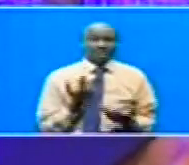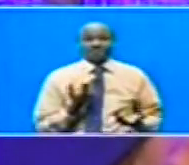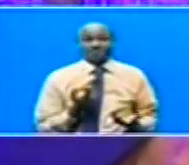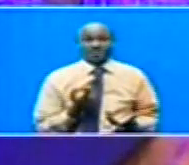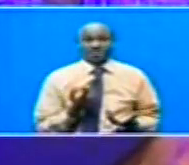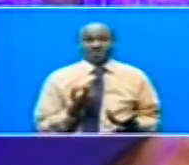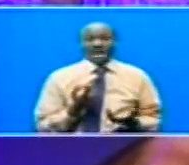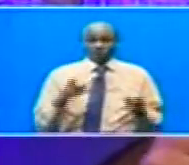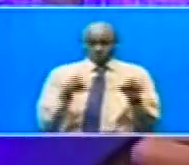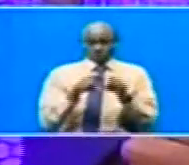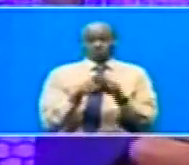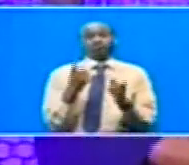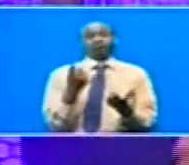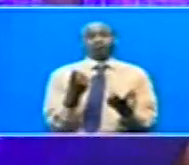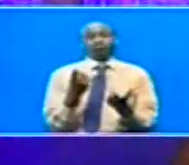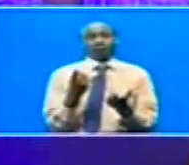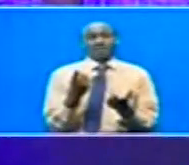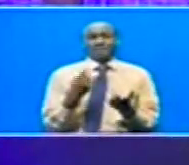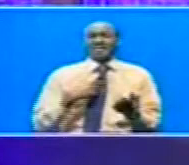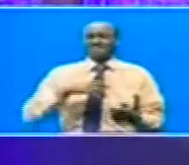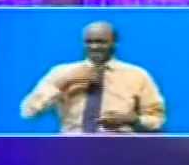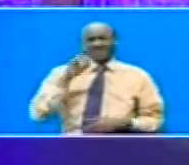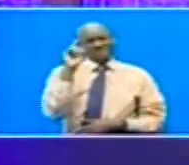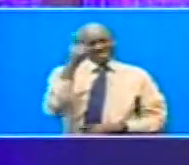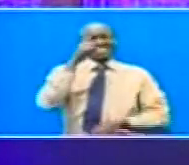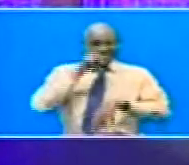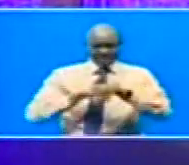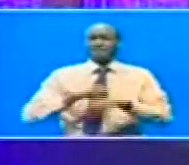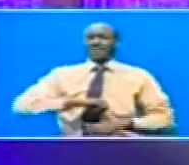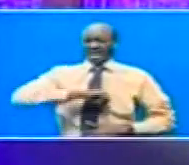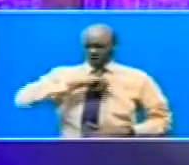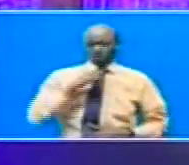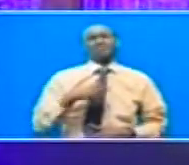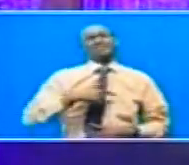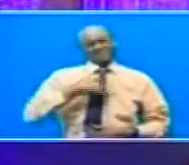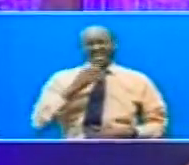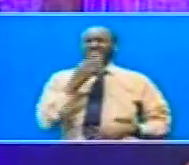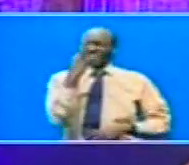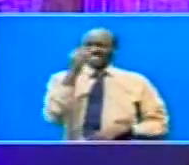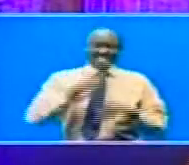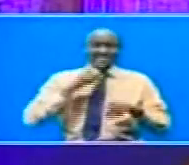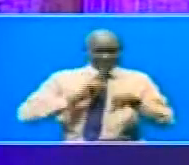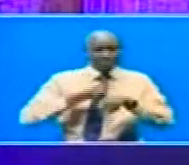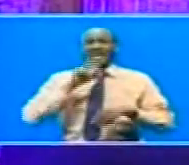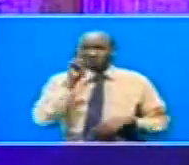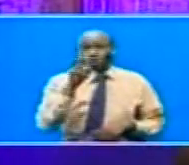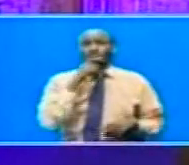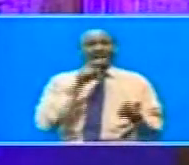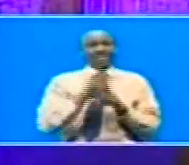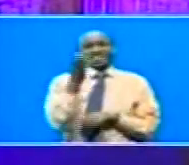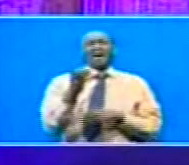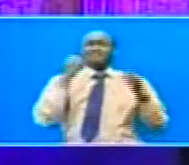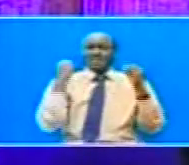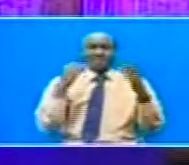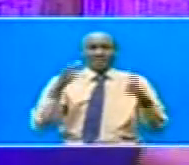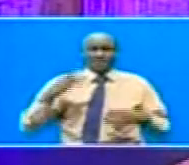the pride that I felt for the first time in 30 years when I saw my brother and millions